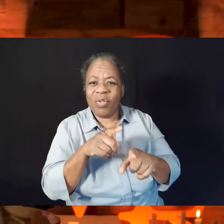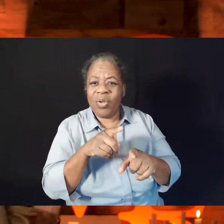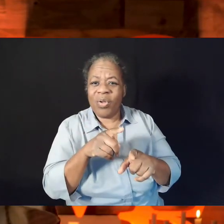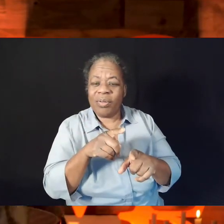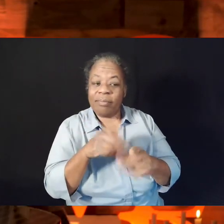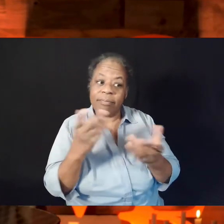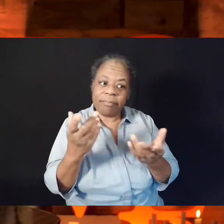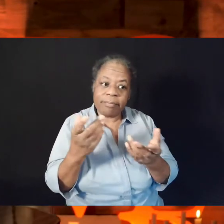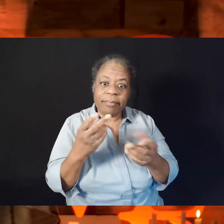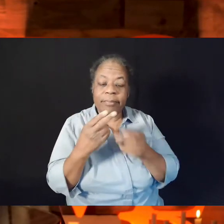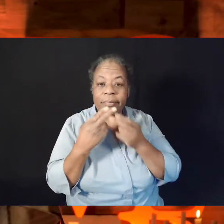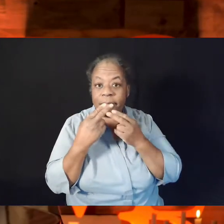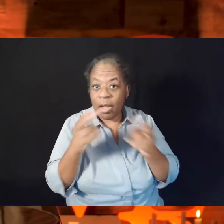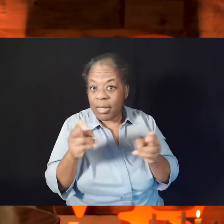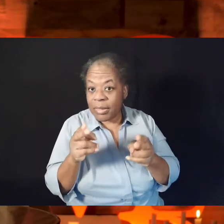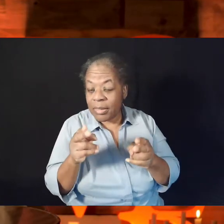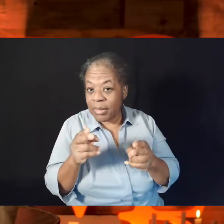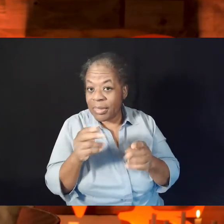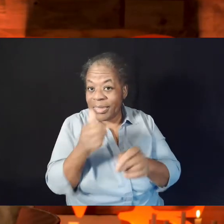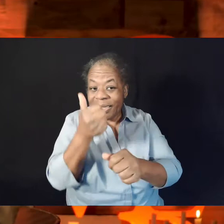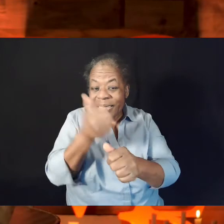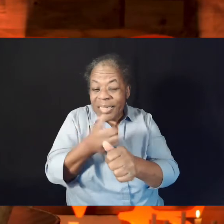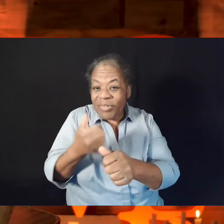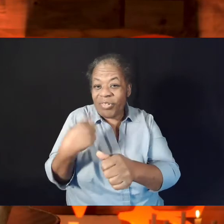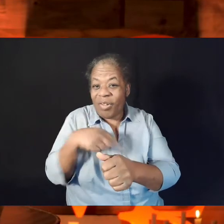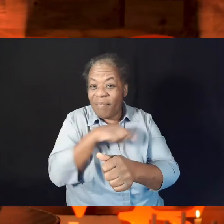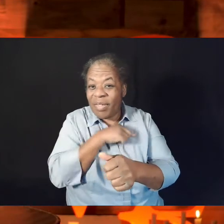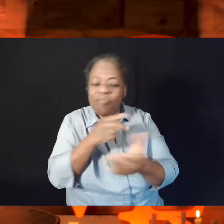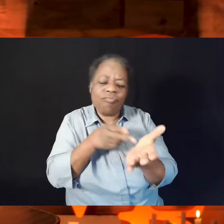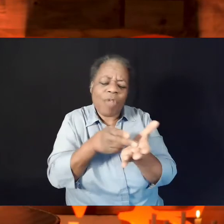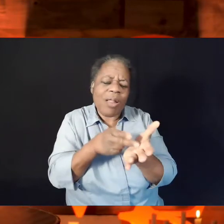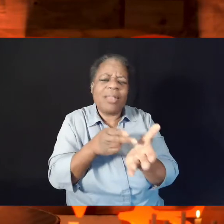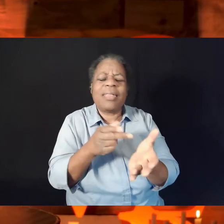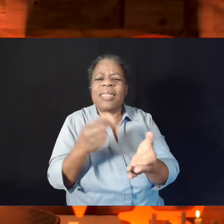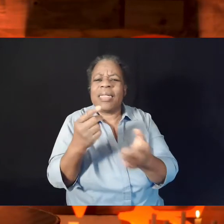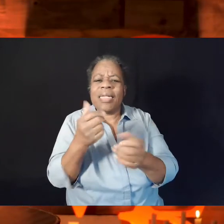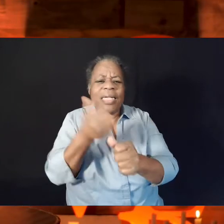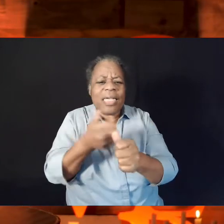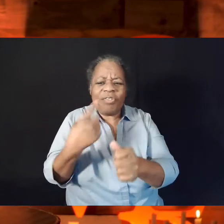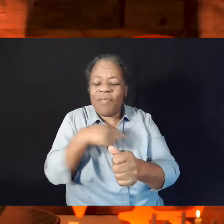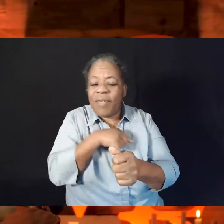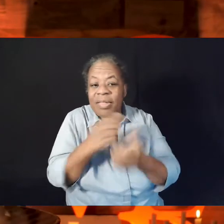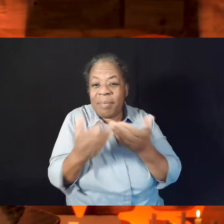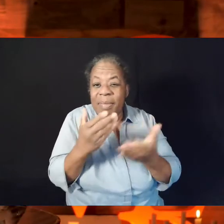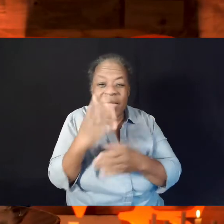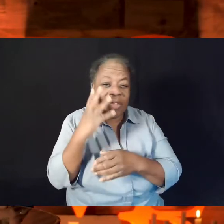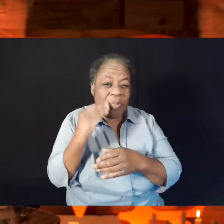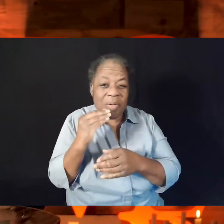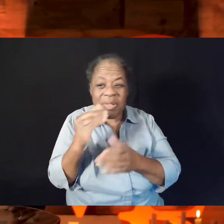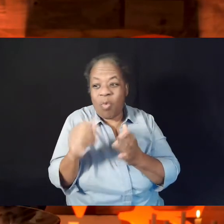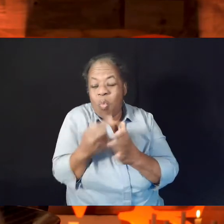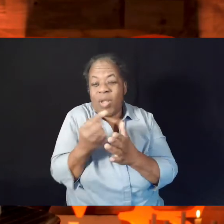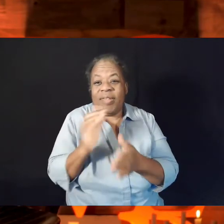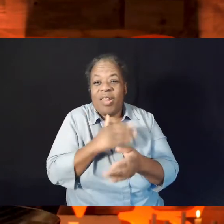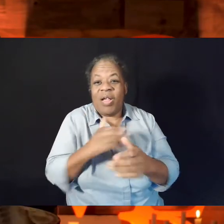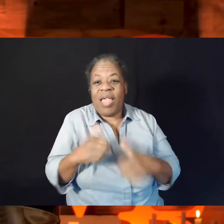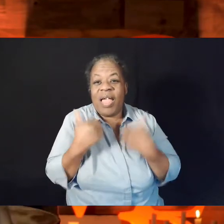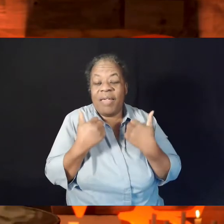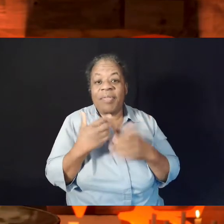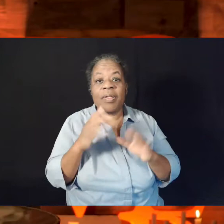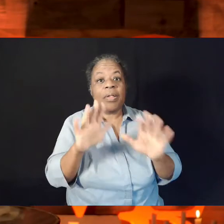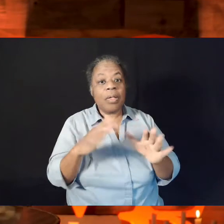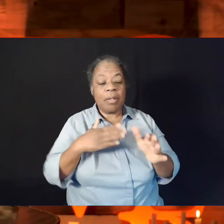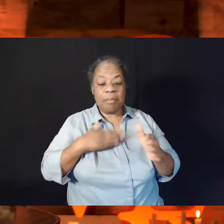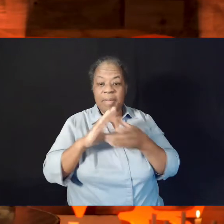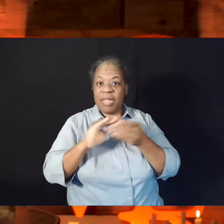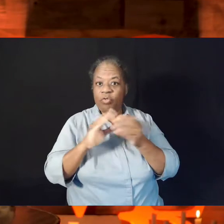each of us has probably experienced that disappointment at least once in our lives. When my husband, John, accepted a